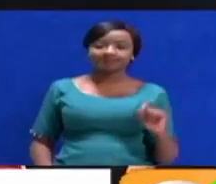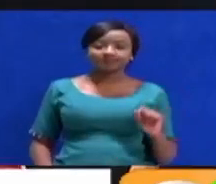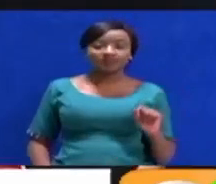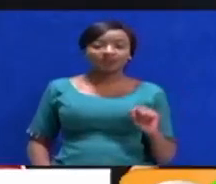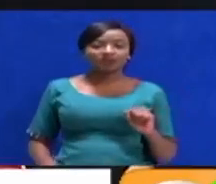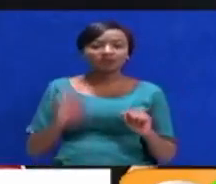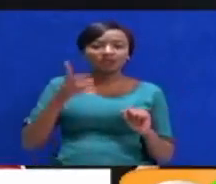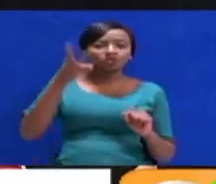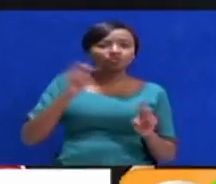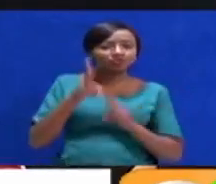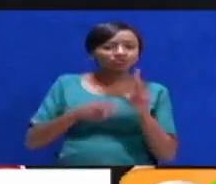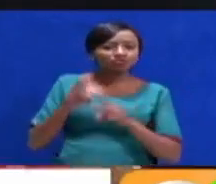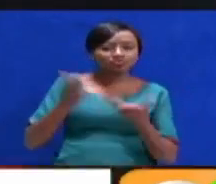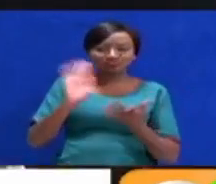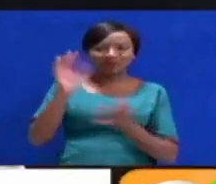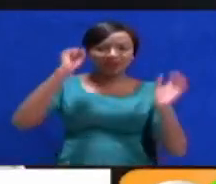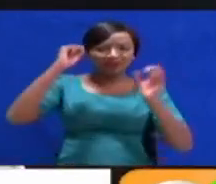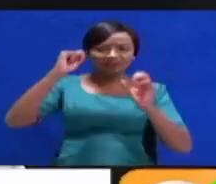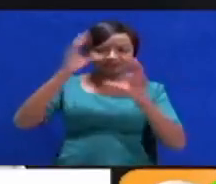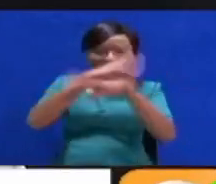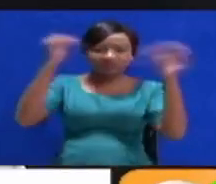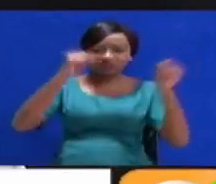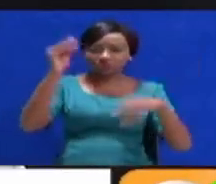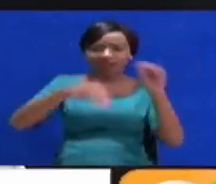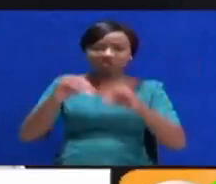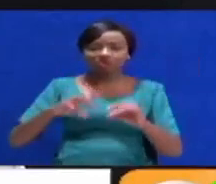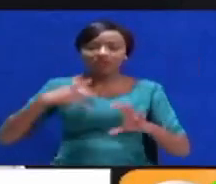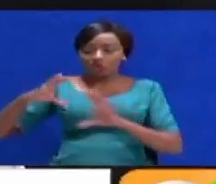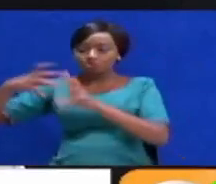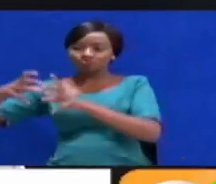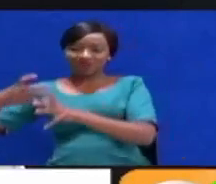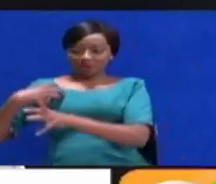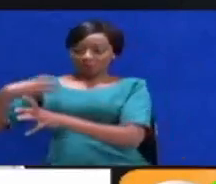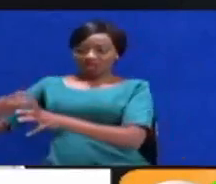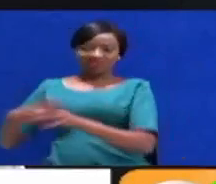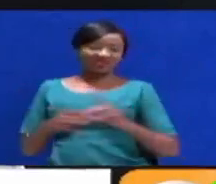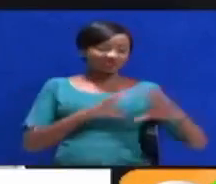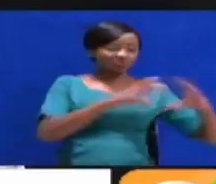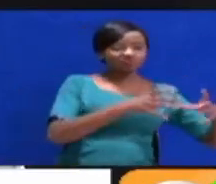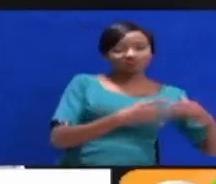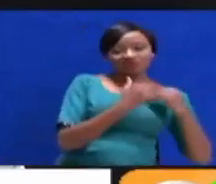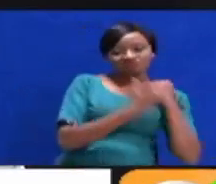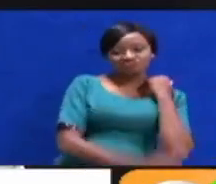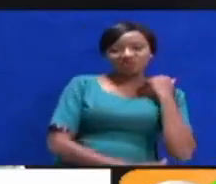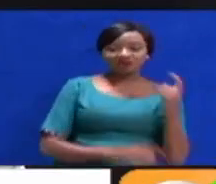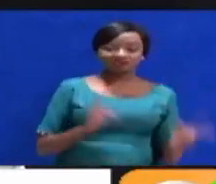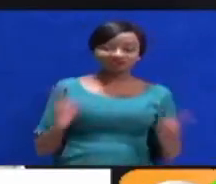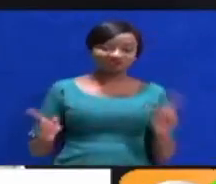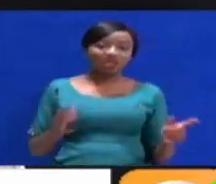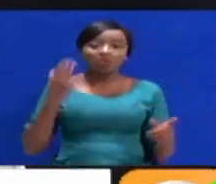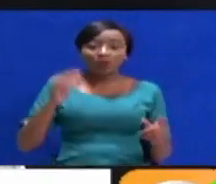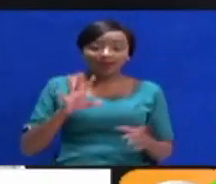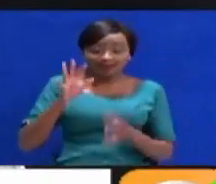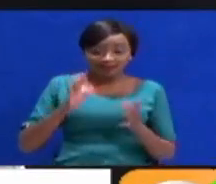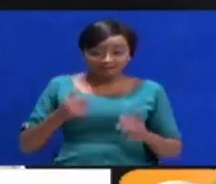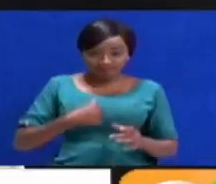of the 2022 race by some as dynasties versus hustlers will change anything. This is because the voter is coming